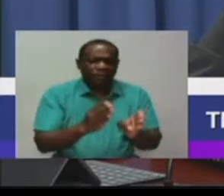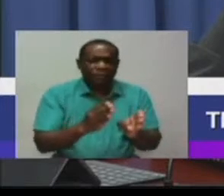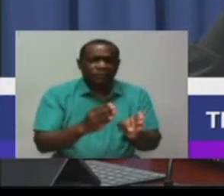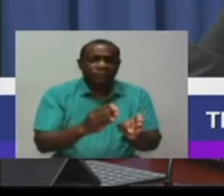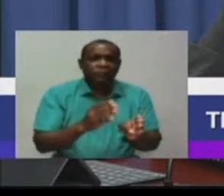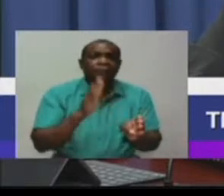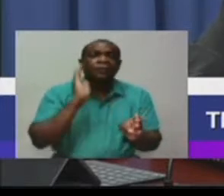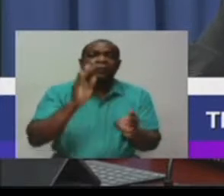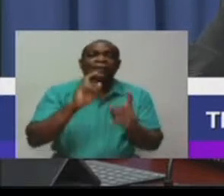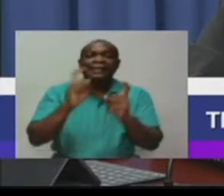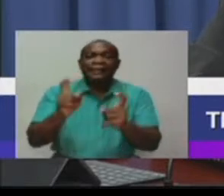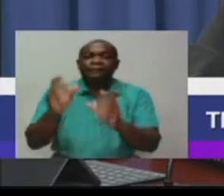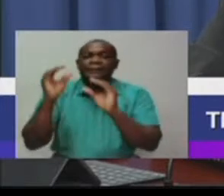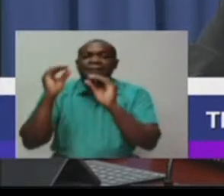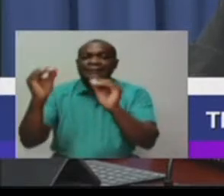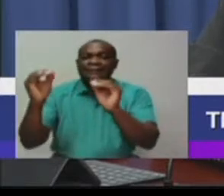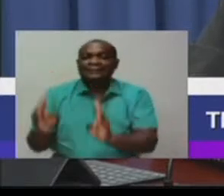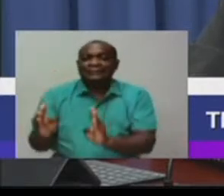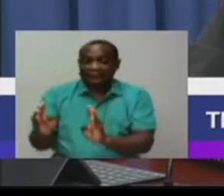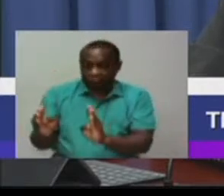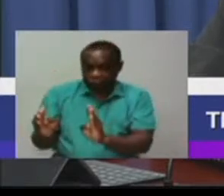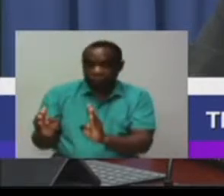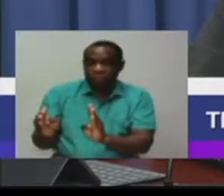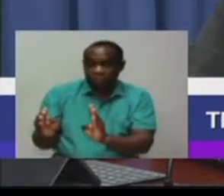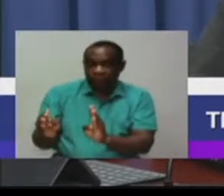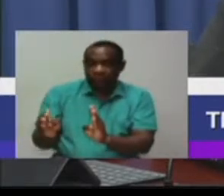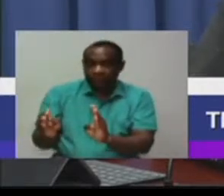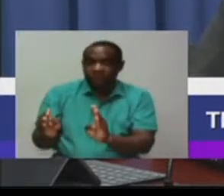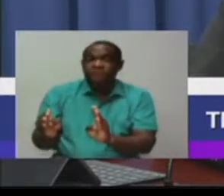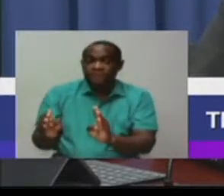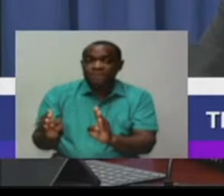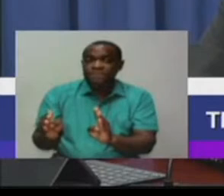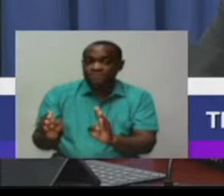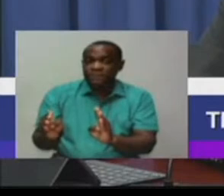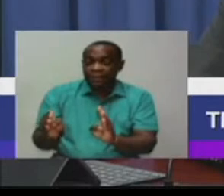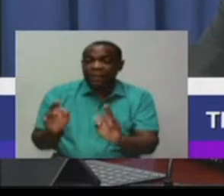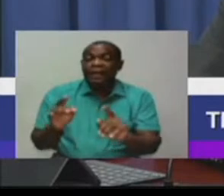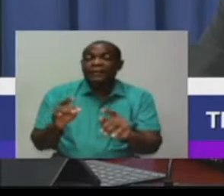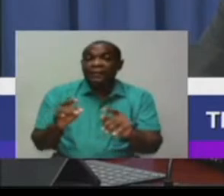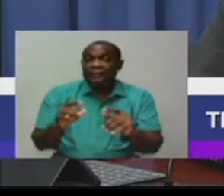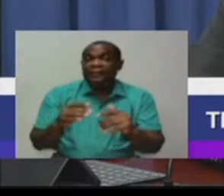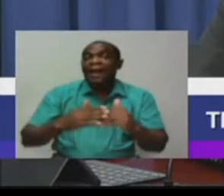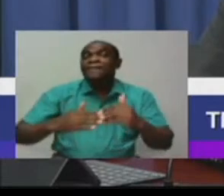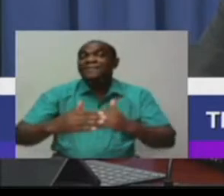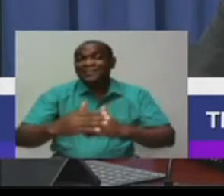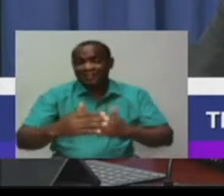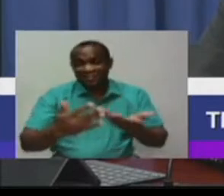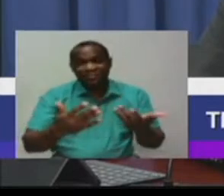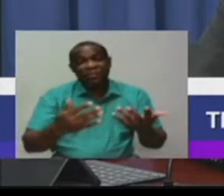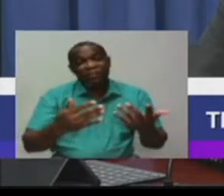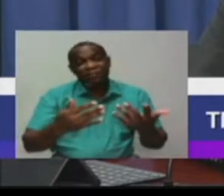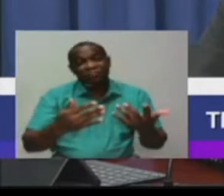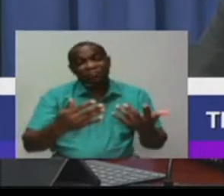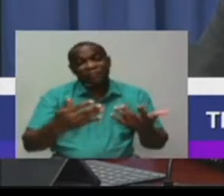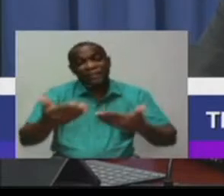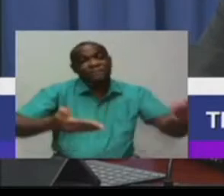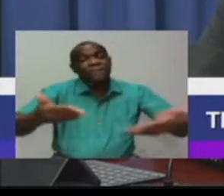waste, but we are giving parents a little more time to make